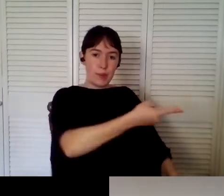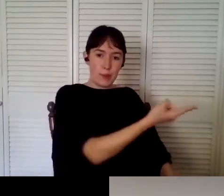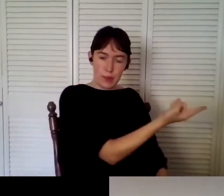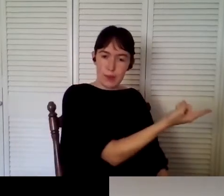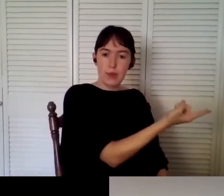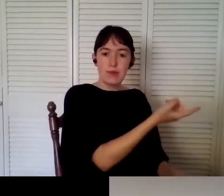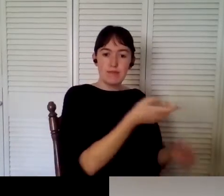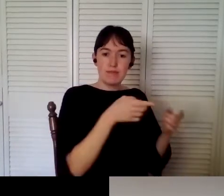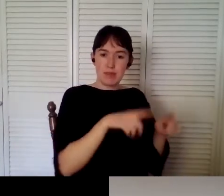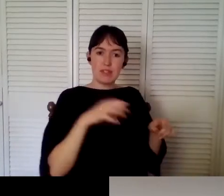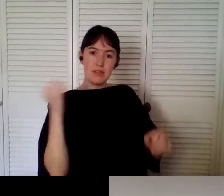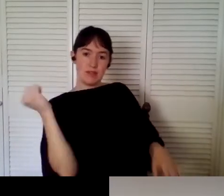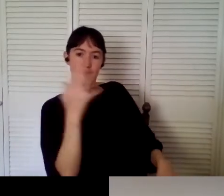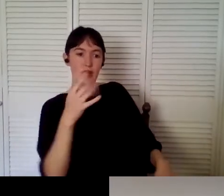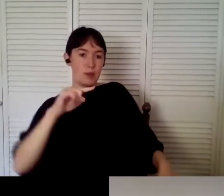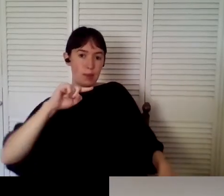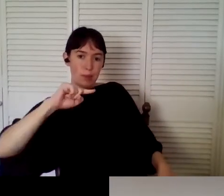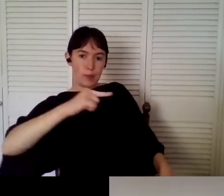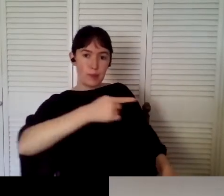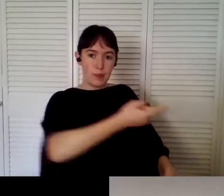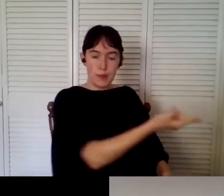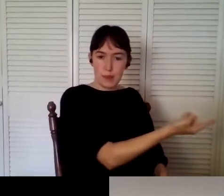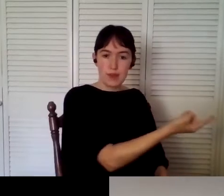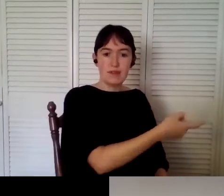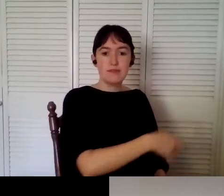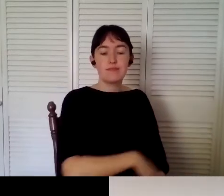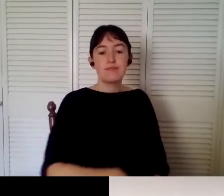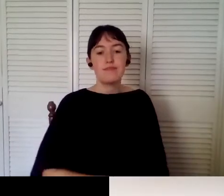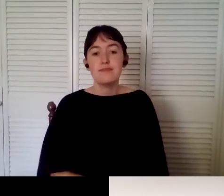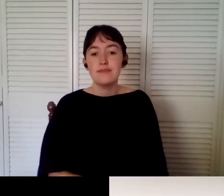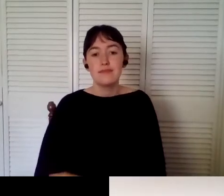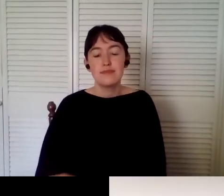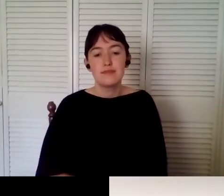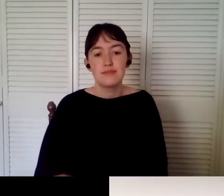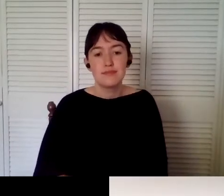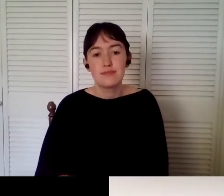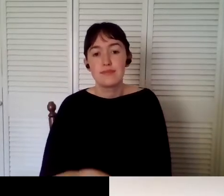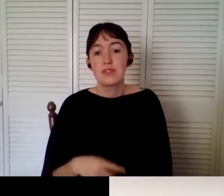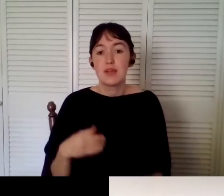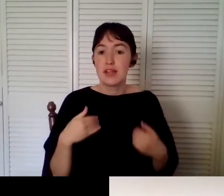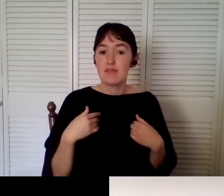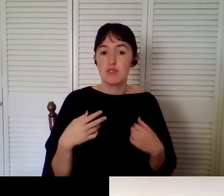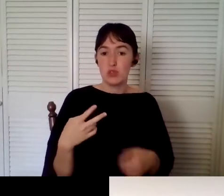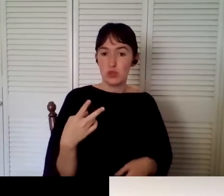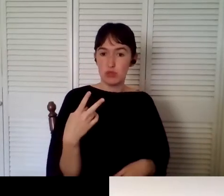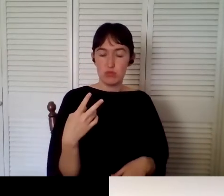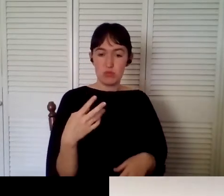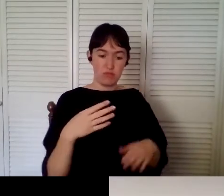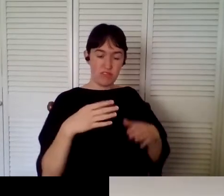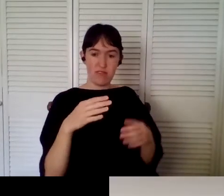And that twist, when you have a 2-dimensional point like this, which is very